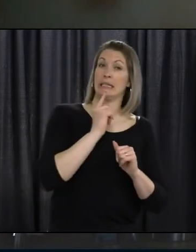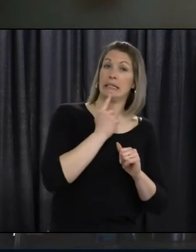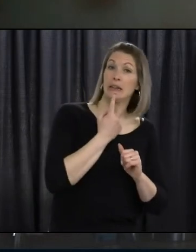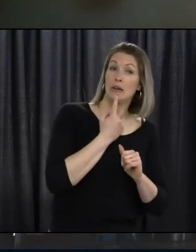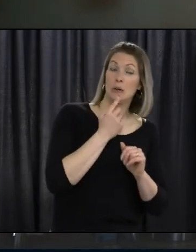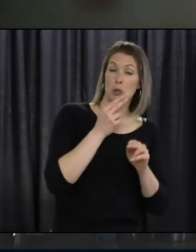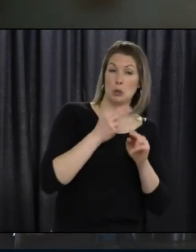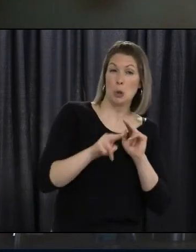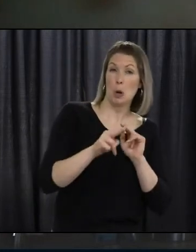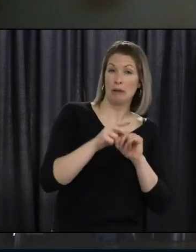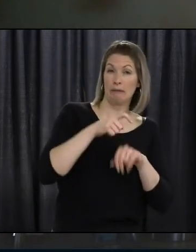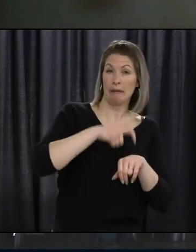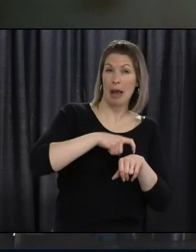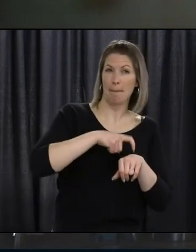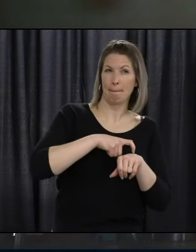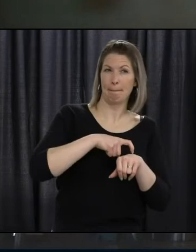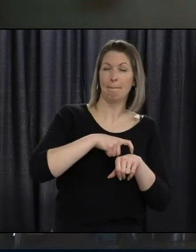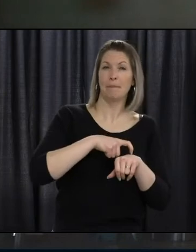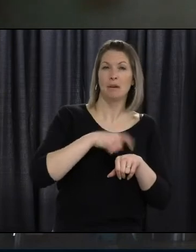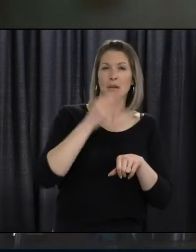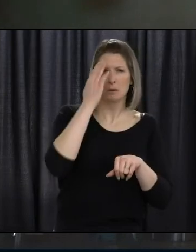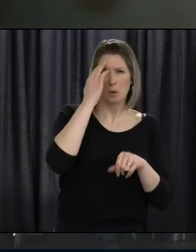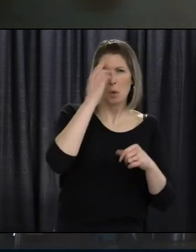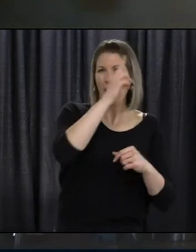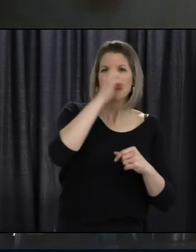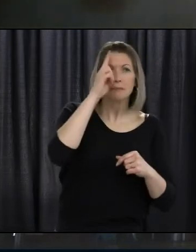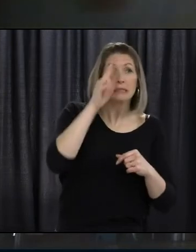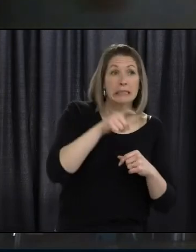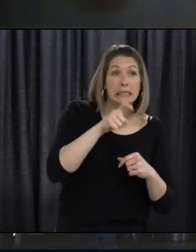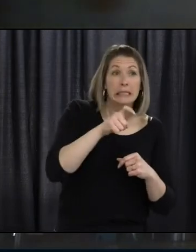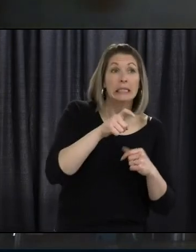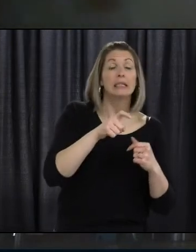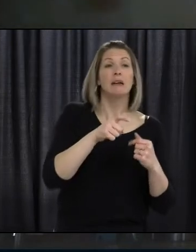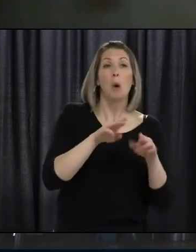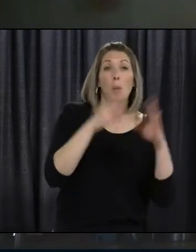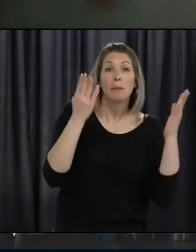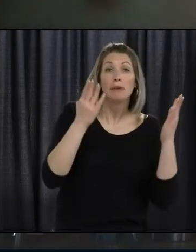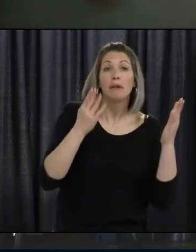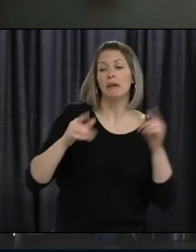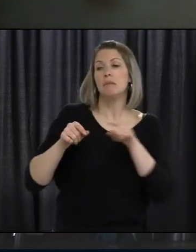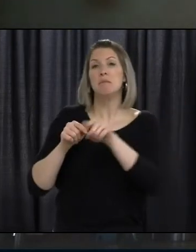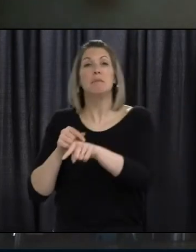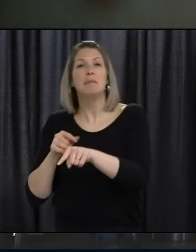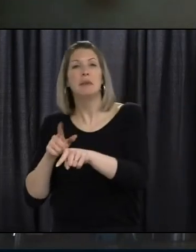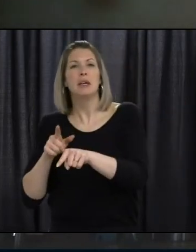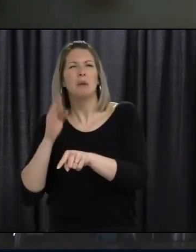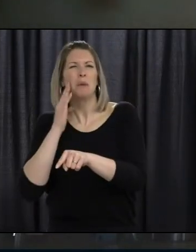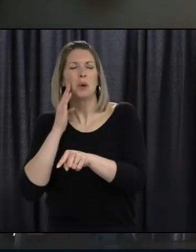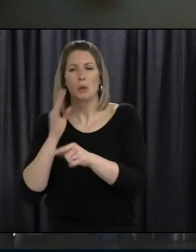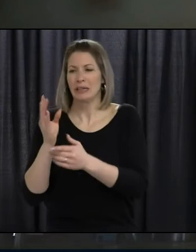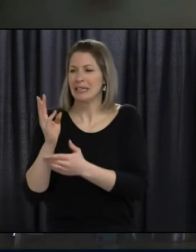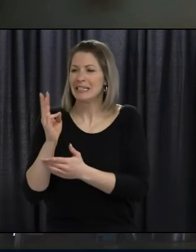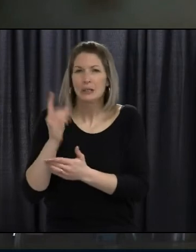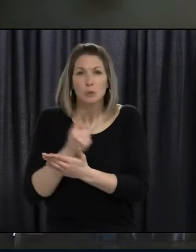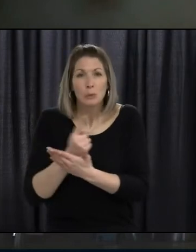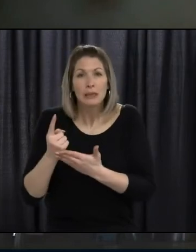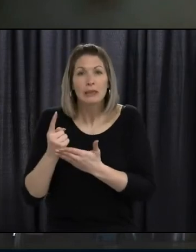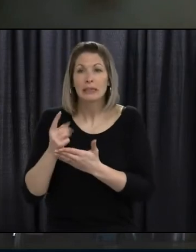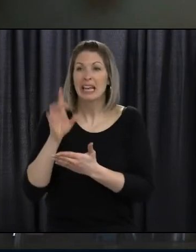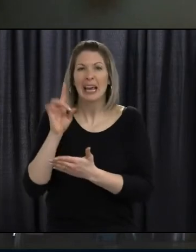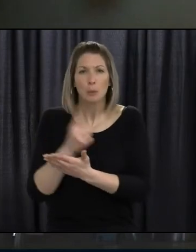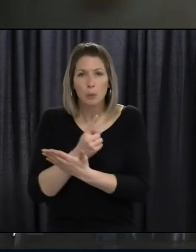we shut down things, knowing that at some point, 4, 6, 8 weeks into this pandemic, we